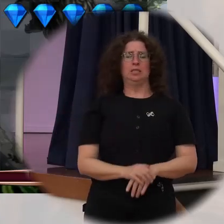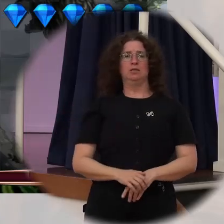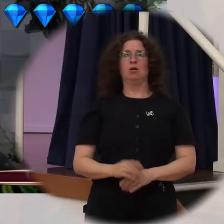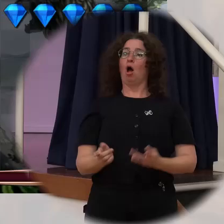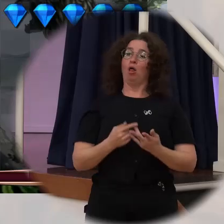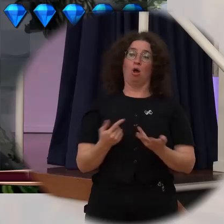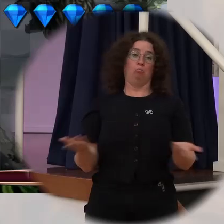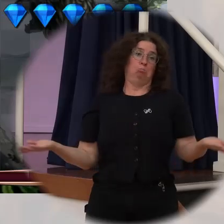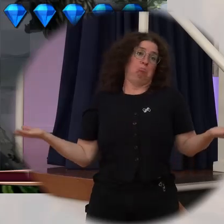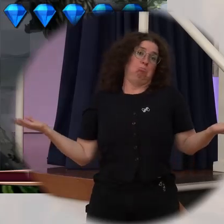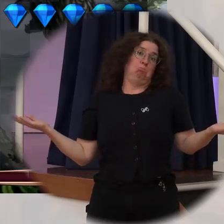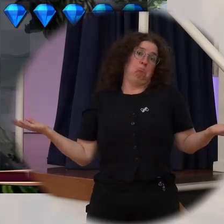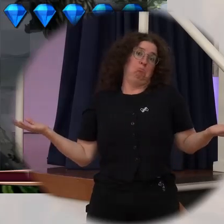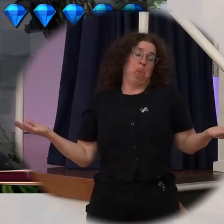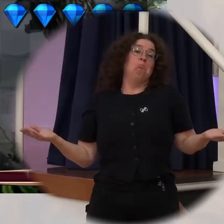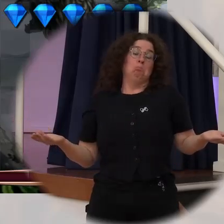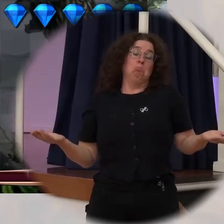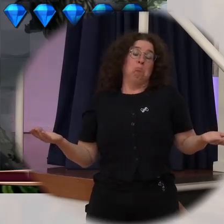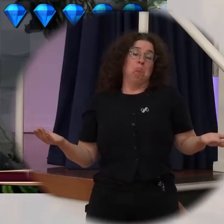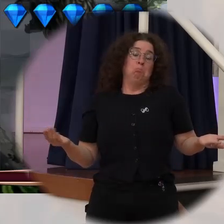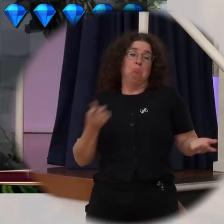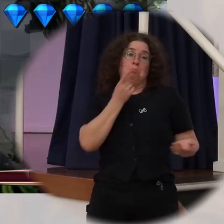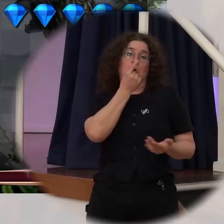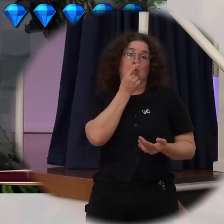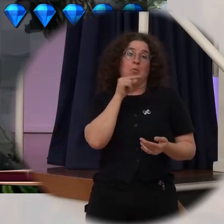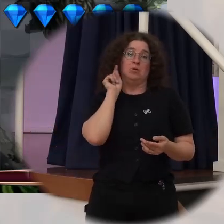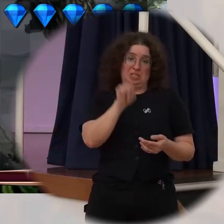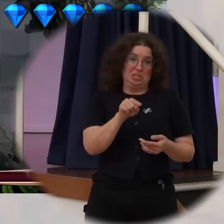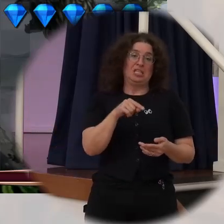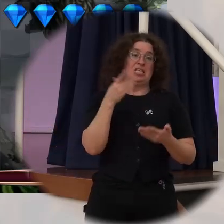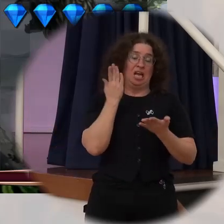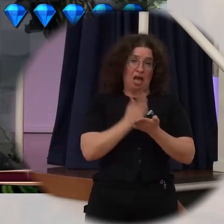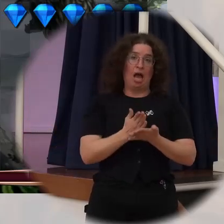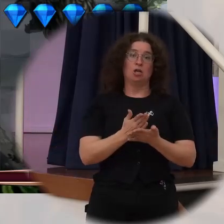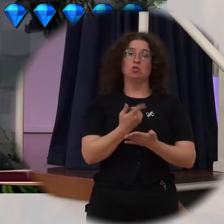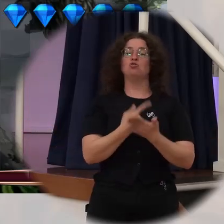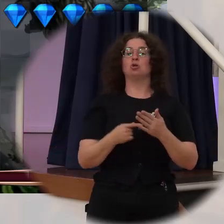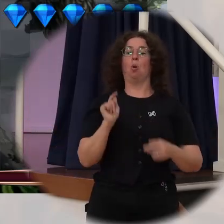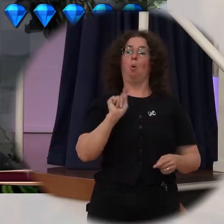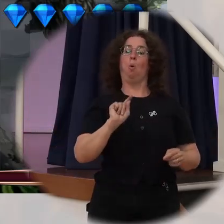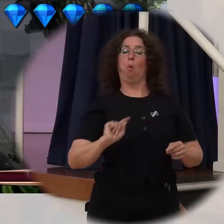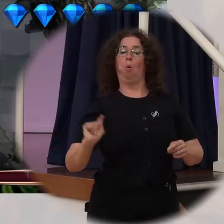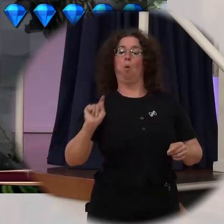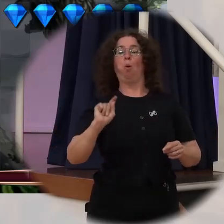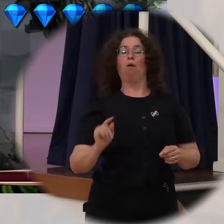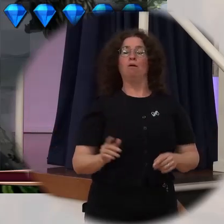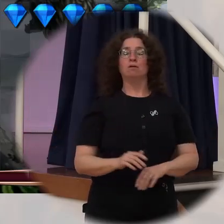else, it basically feels like it belongs because it did, because that's the natural response when I did stuff. So,